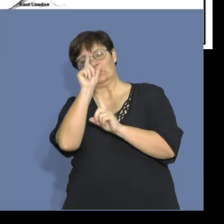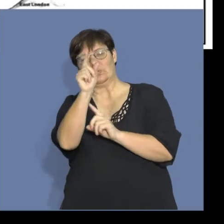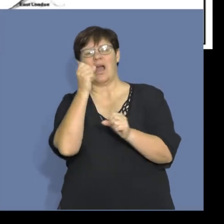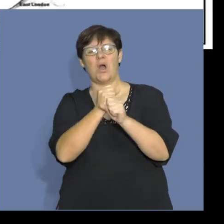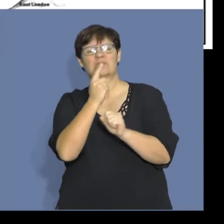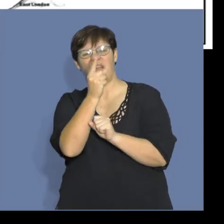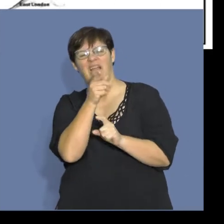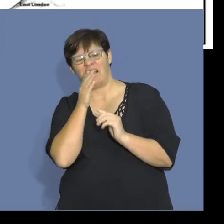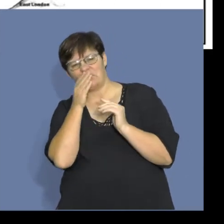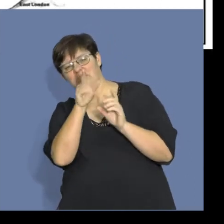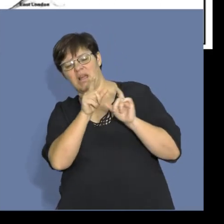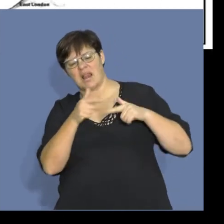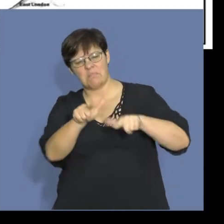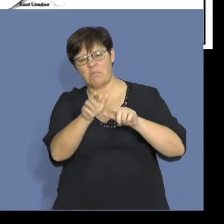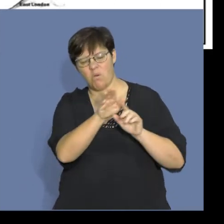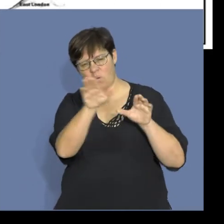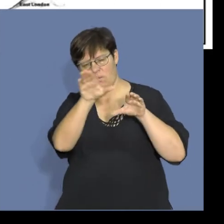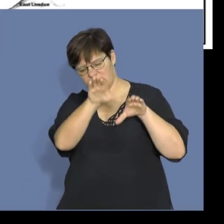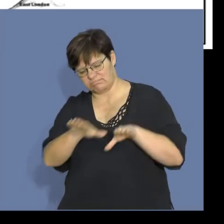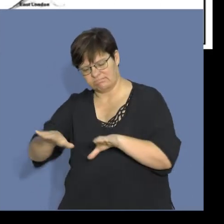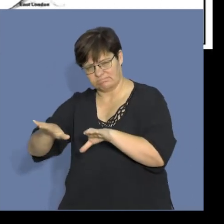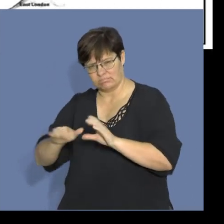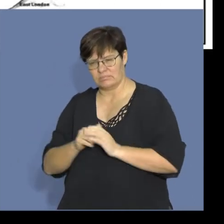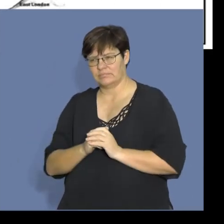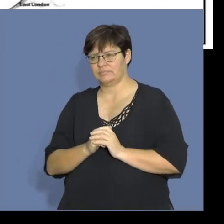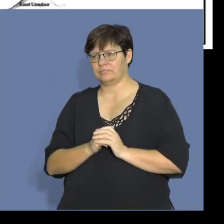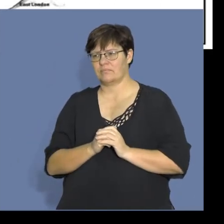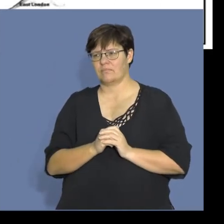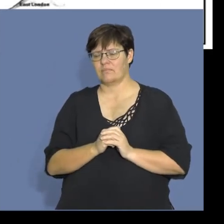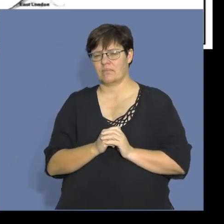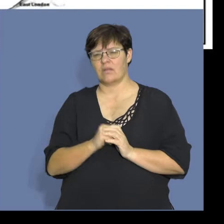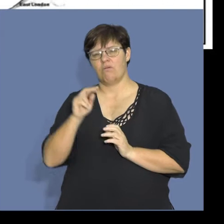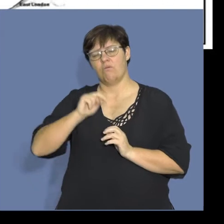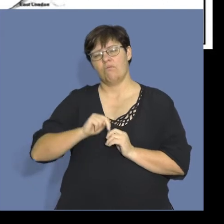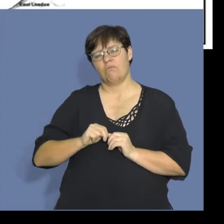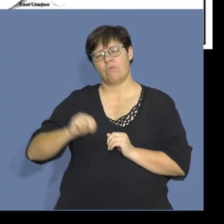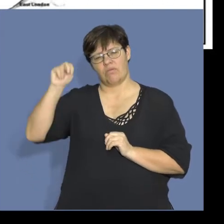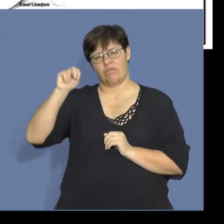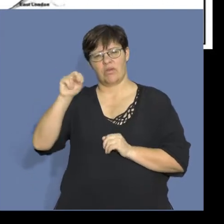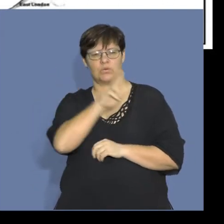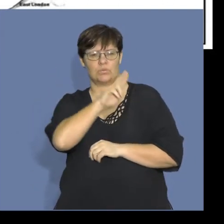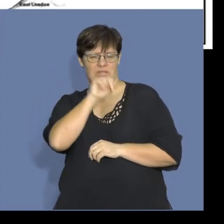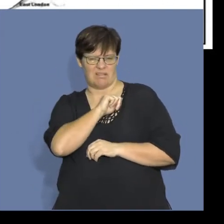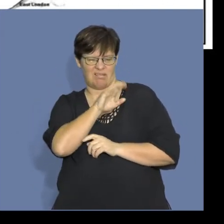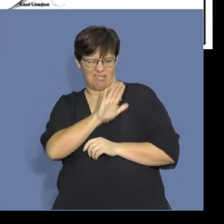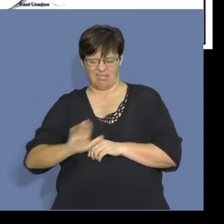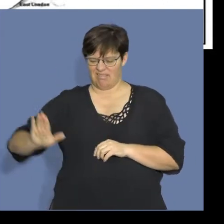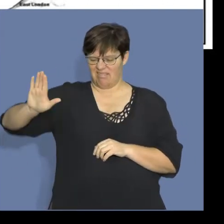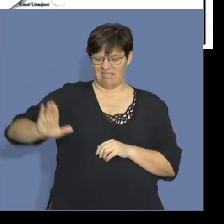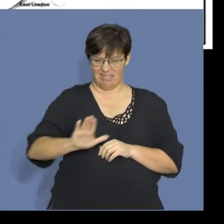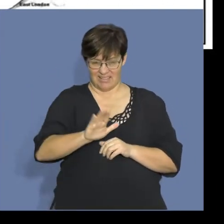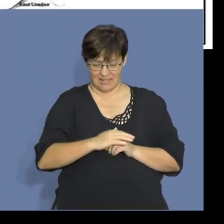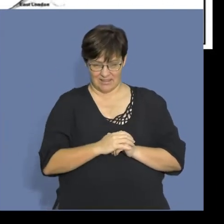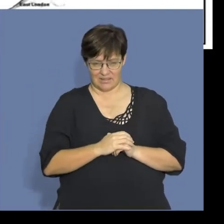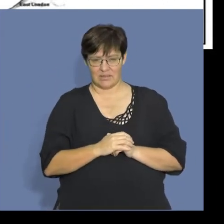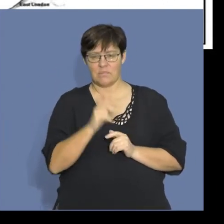central Gauteng, Limpopo, coming down towards the northern KwaZulu-Natal regions. So